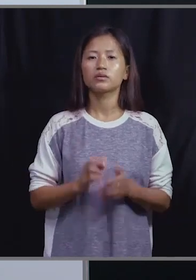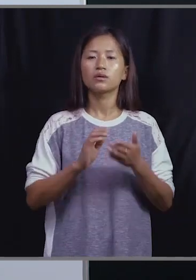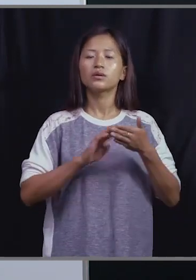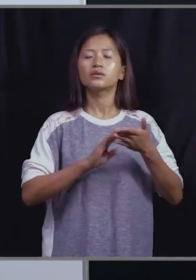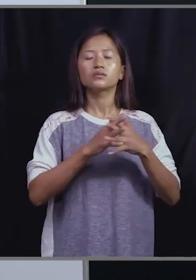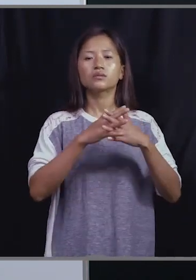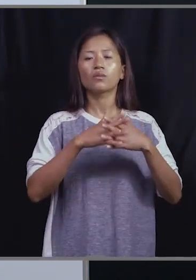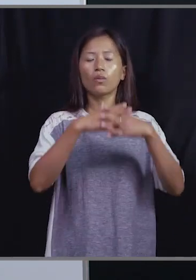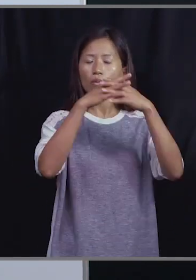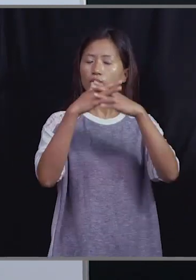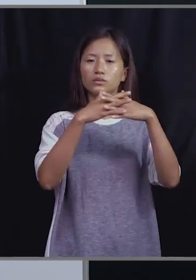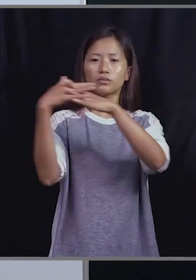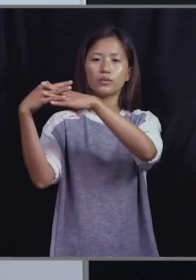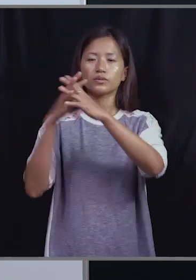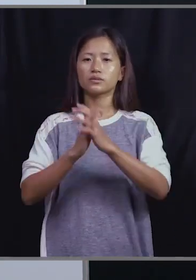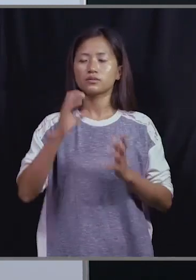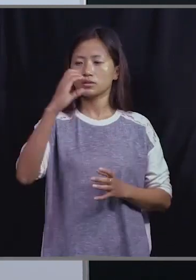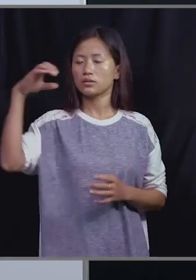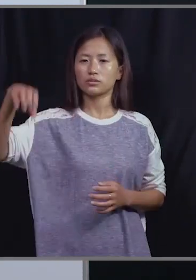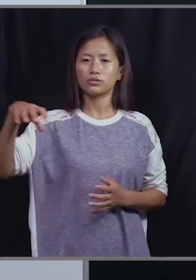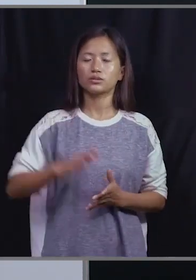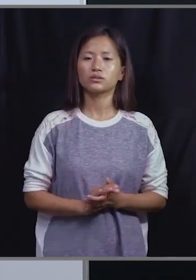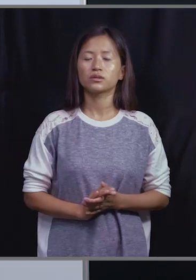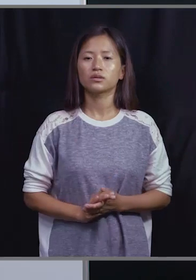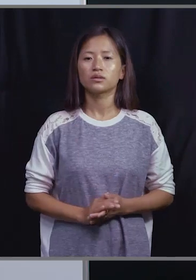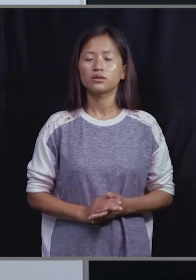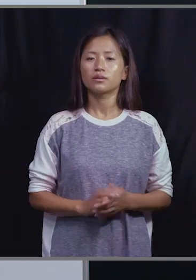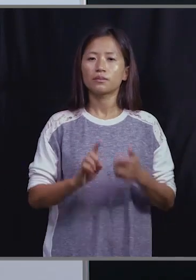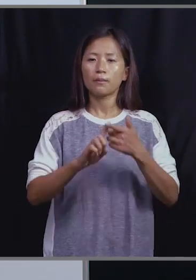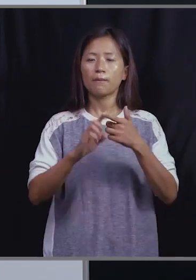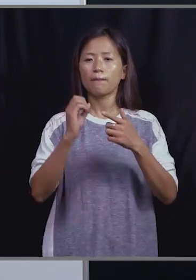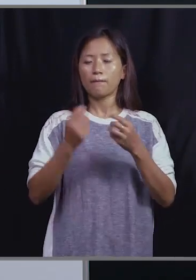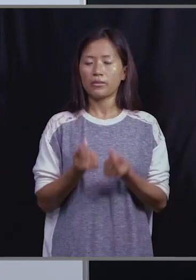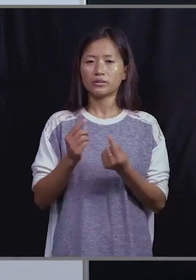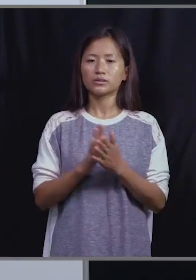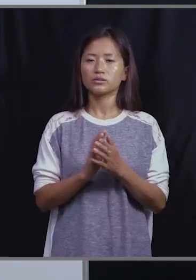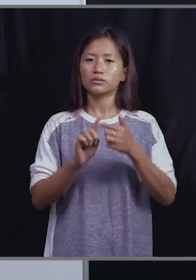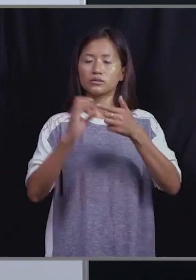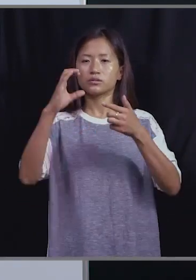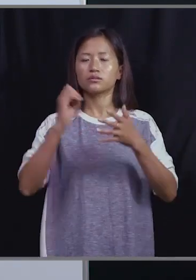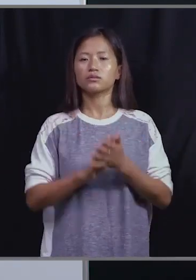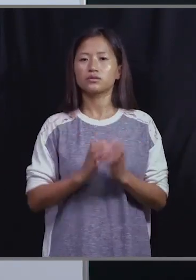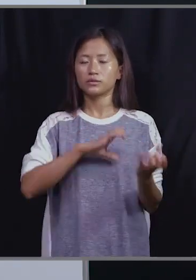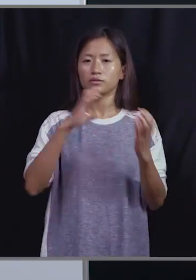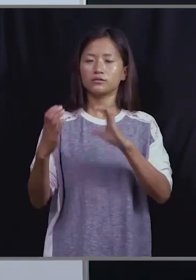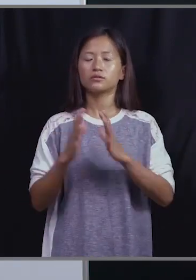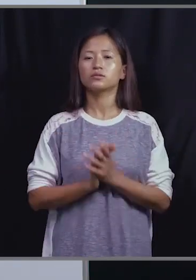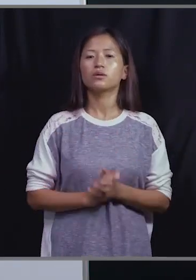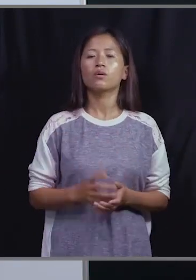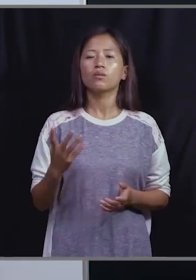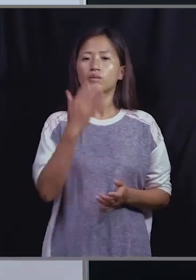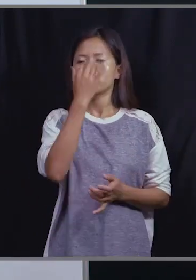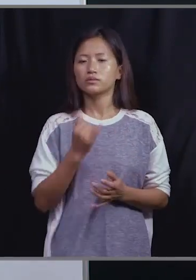Western countries. All these changes, from the polity to the economy, it was a good change. But why they